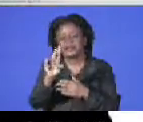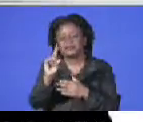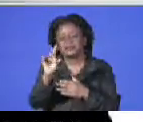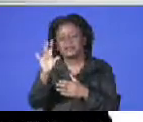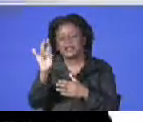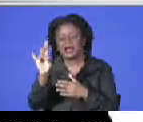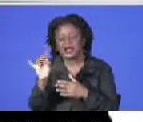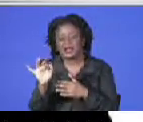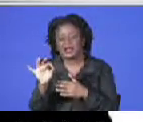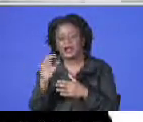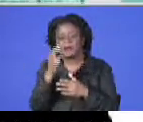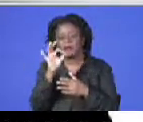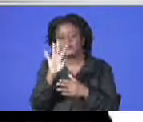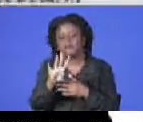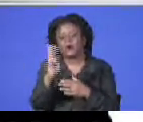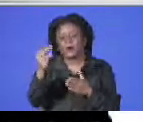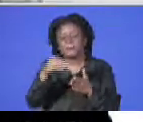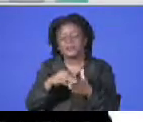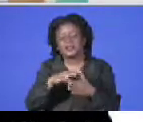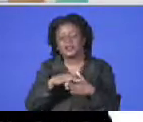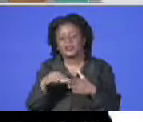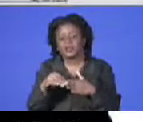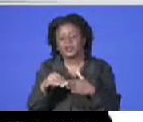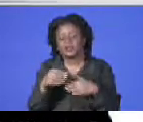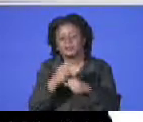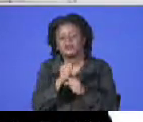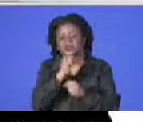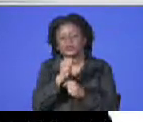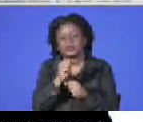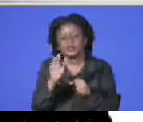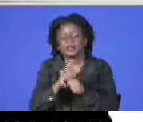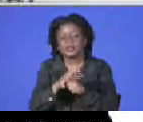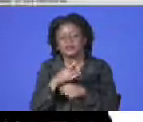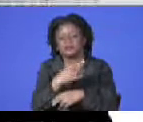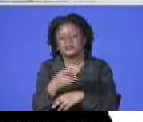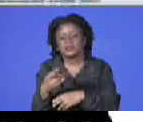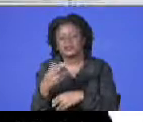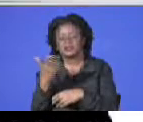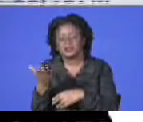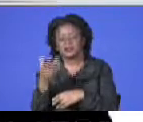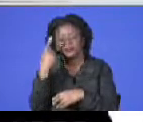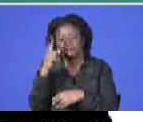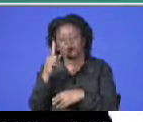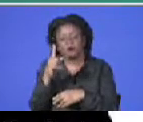is moving to ensure that adequate resources are made available for critical health and other